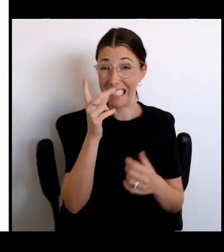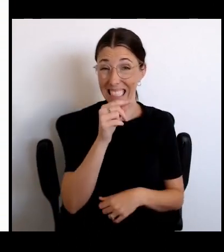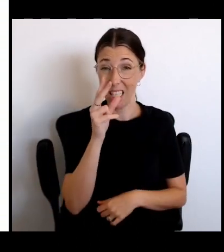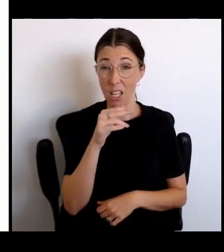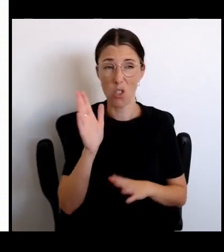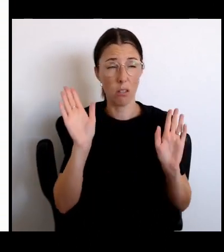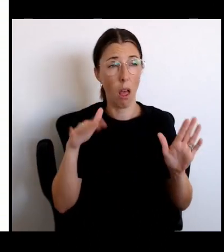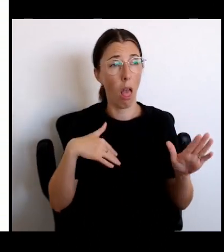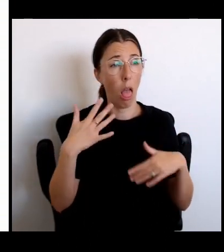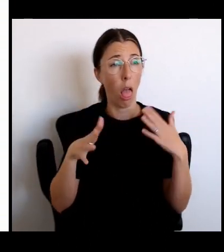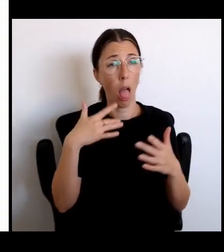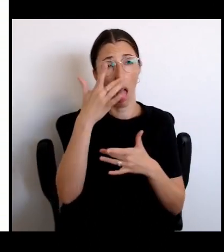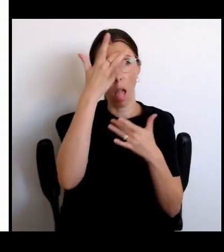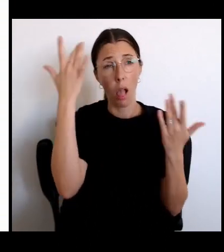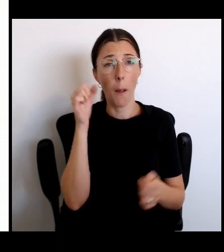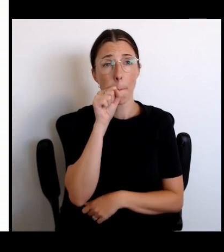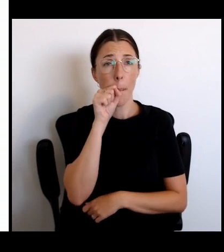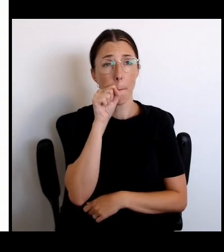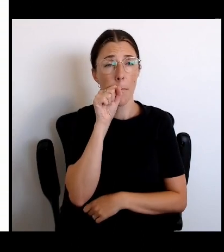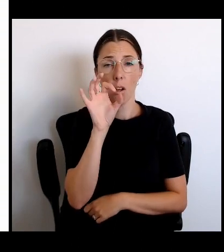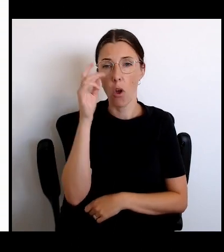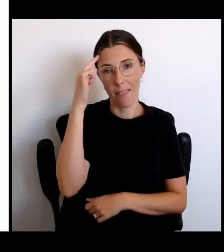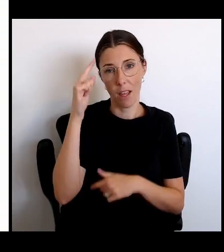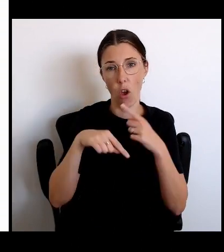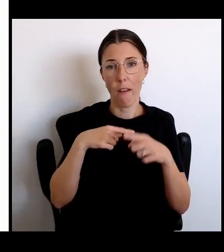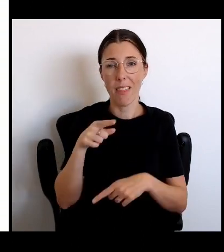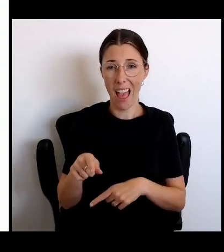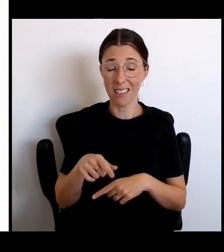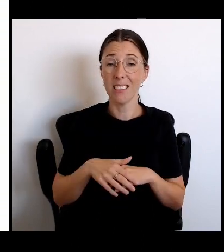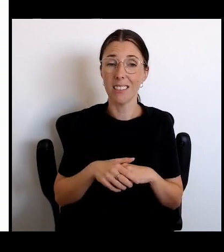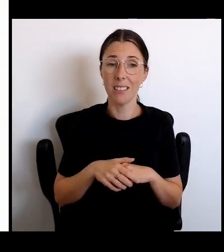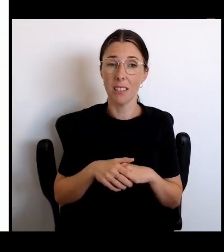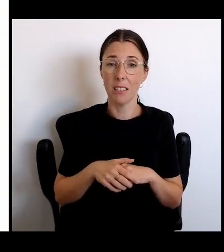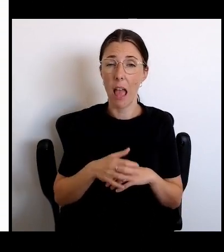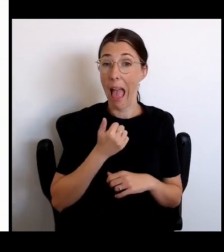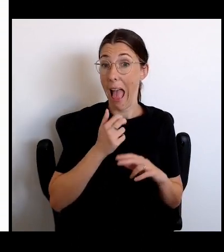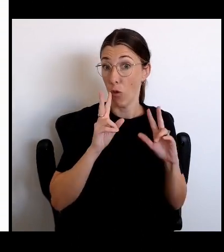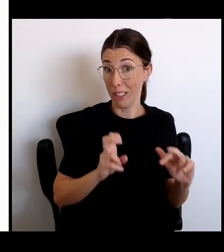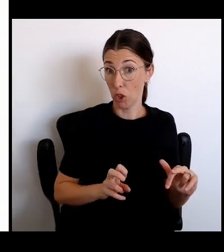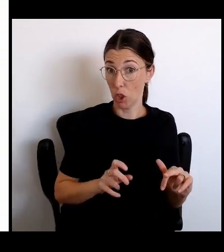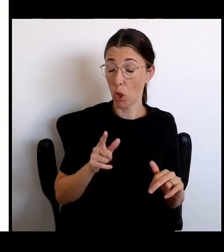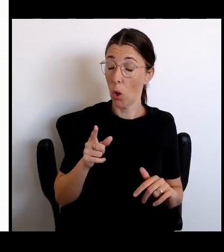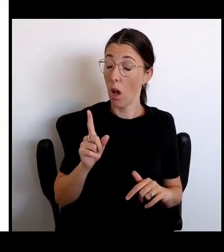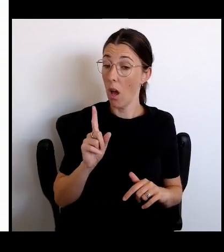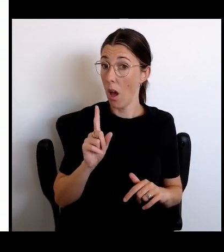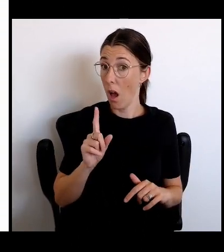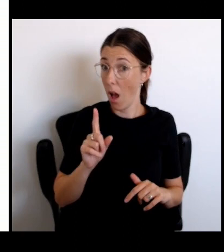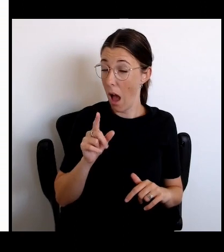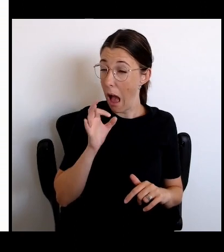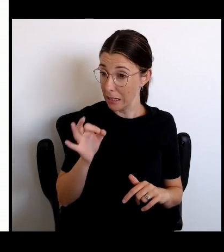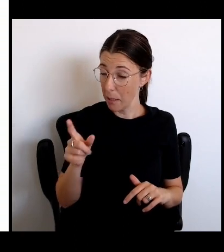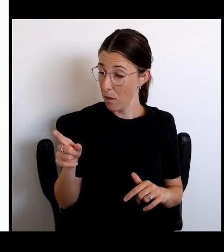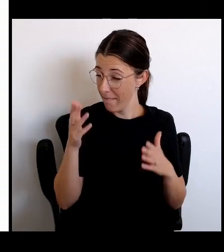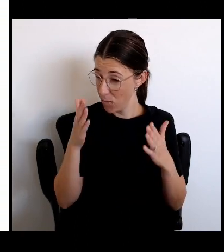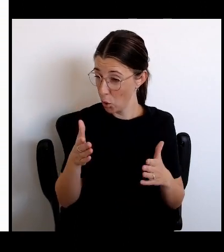about. And when in the research we were able to actually ask them to reflect on how conscious and how happy were they about their vaping behaviour,